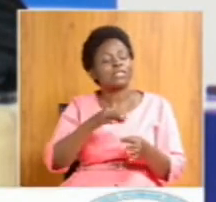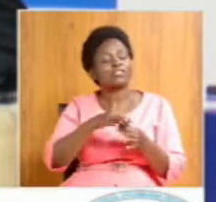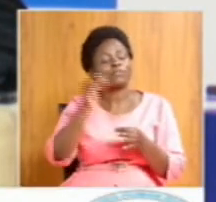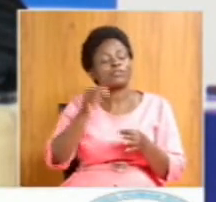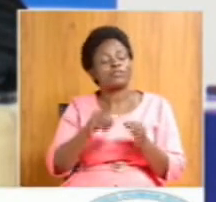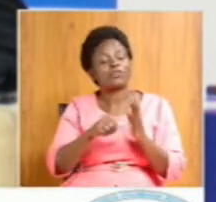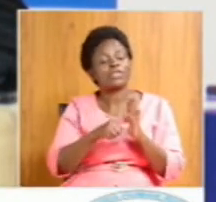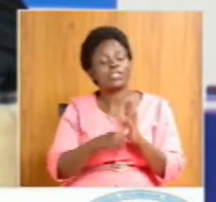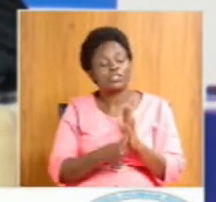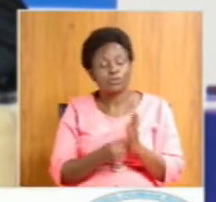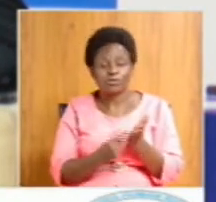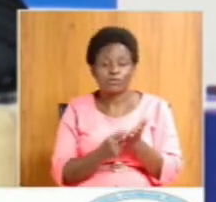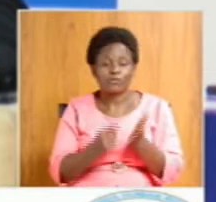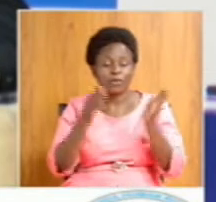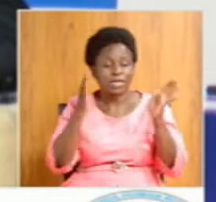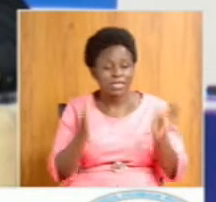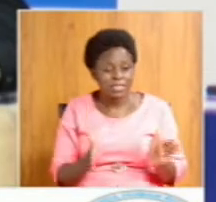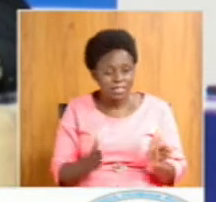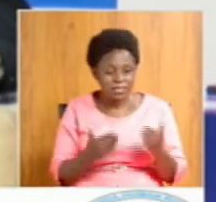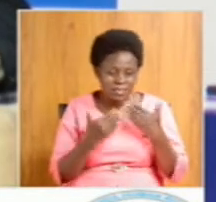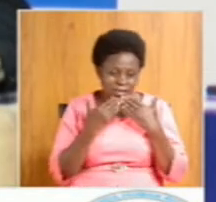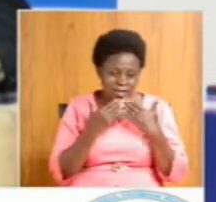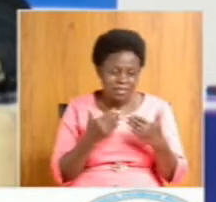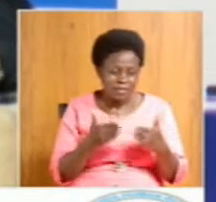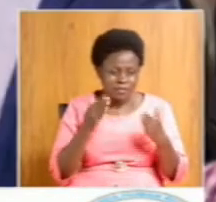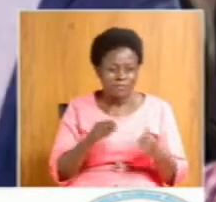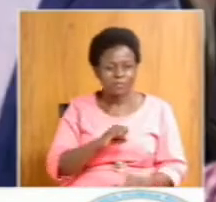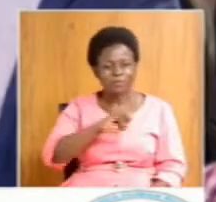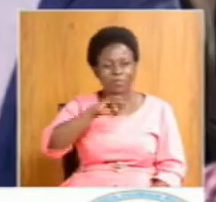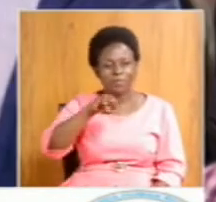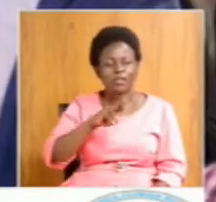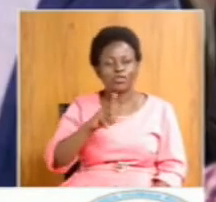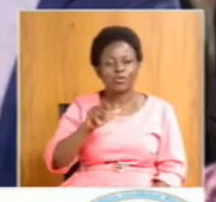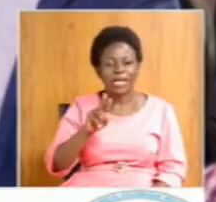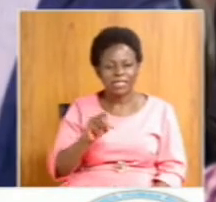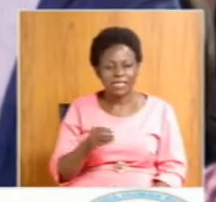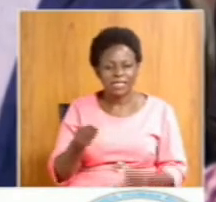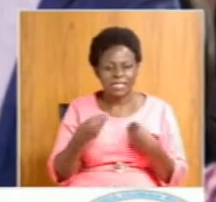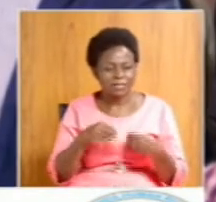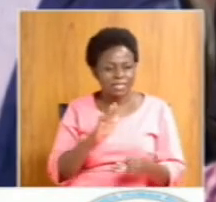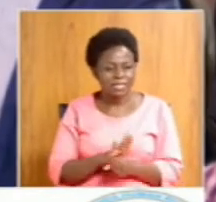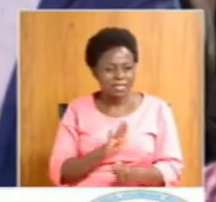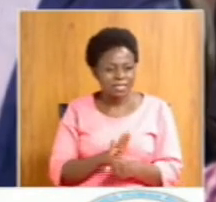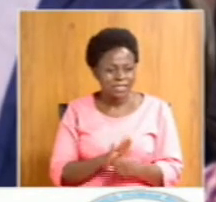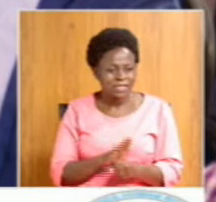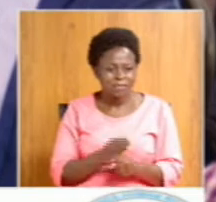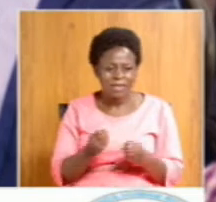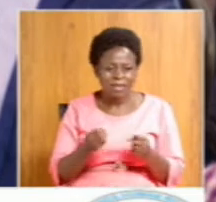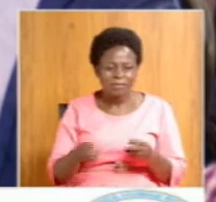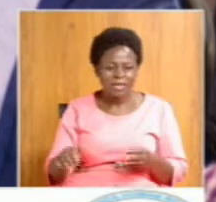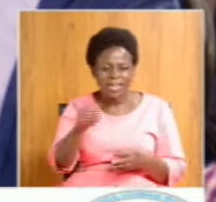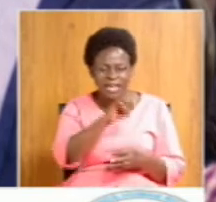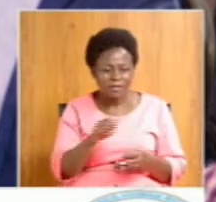the spiritual aspect of the Ugandans. Thank you very much. Thank you, Julius. Julius has given us a lot of, it has taken out too many